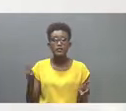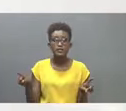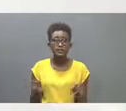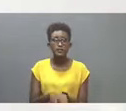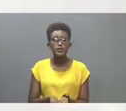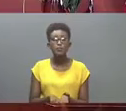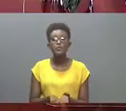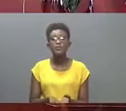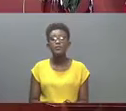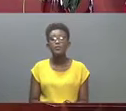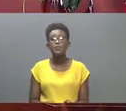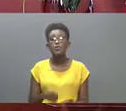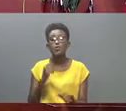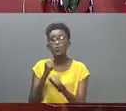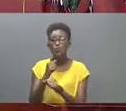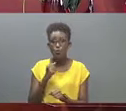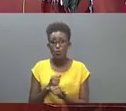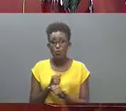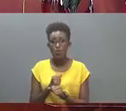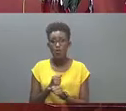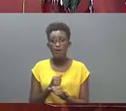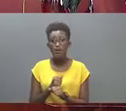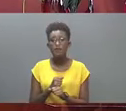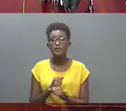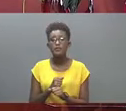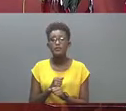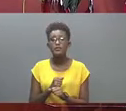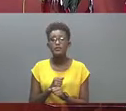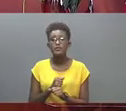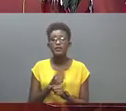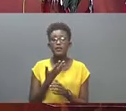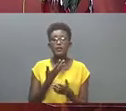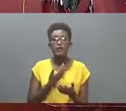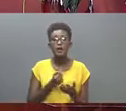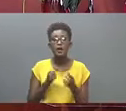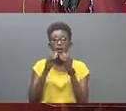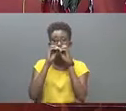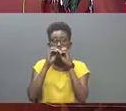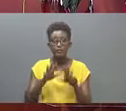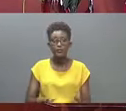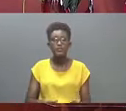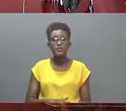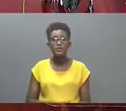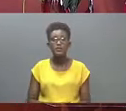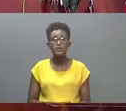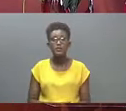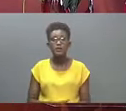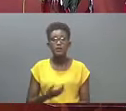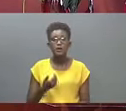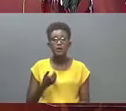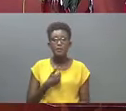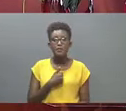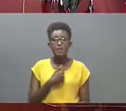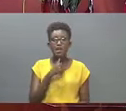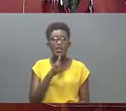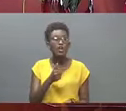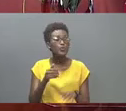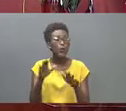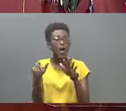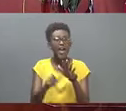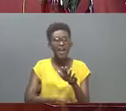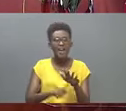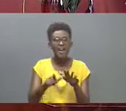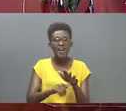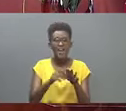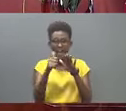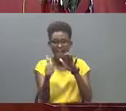nkora, I believe, nizera ko I am blessed. Mfite umugisha. I am not under any curse. Nta muvumo